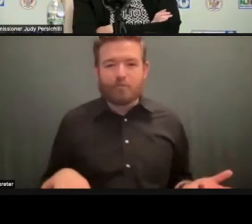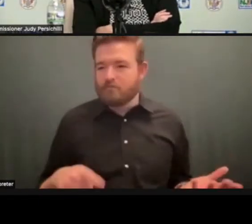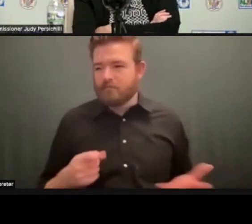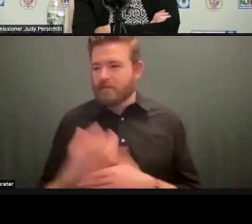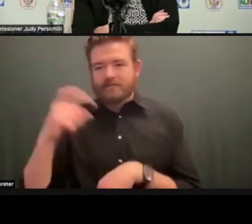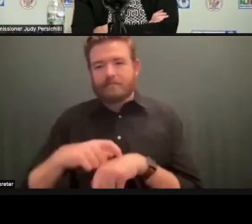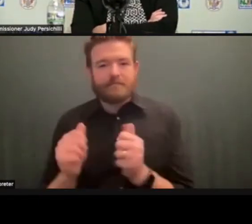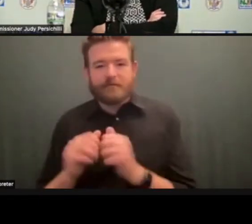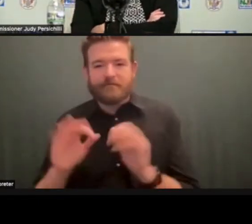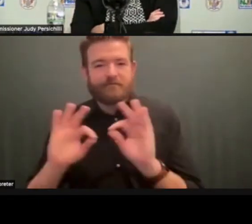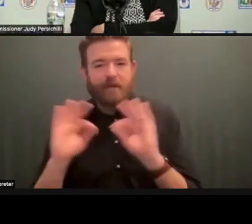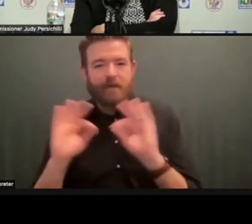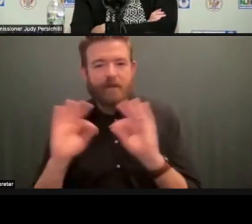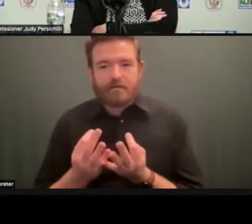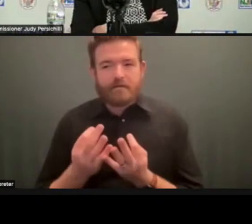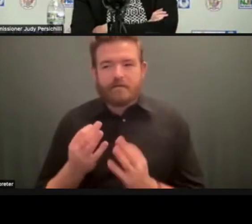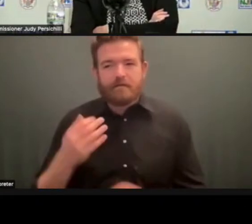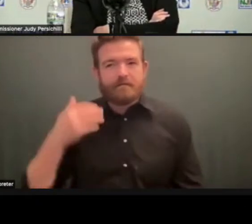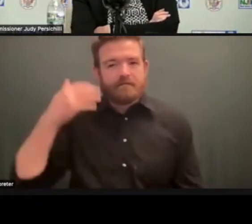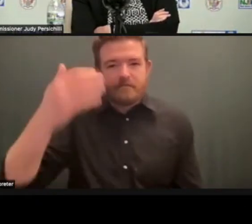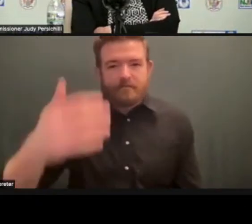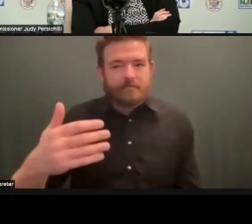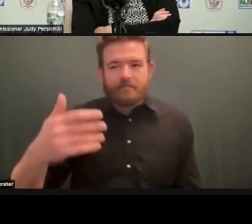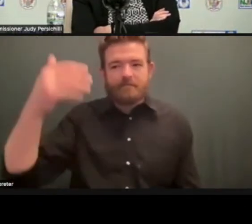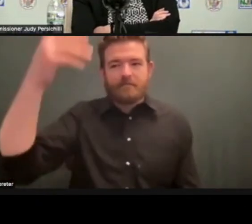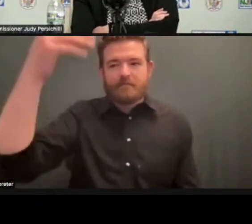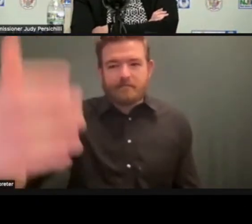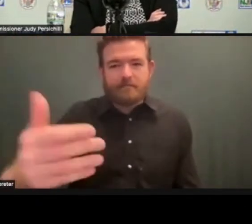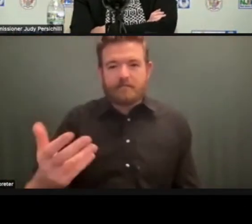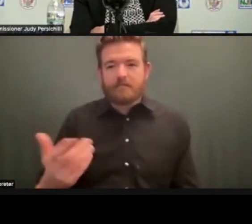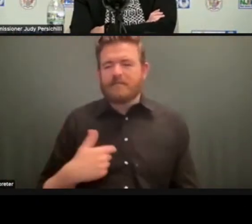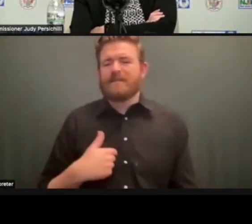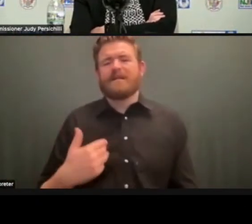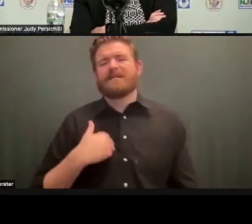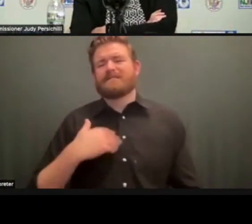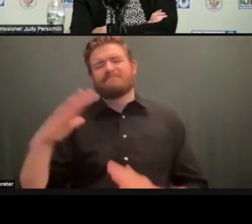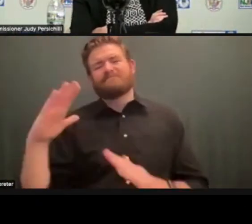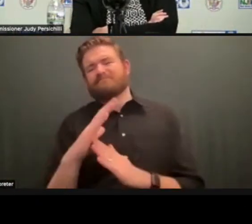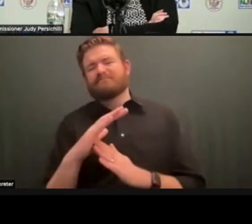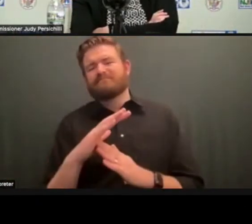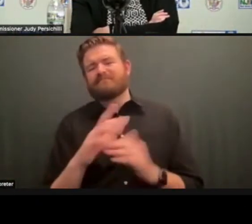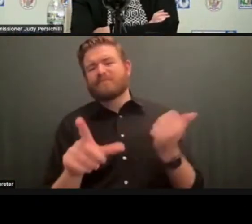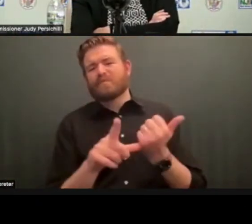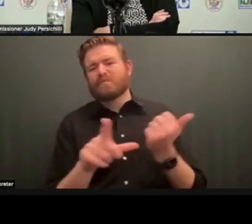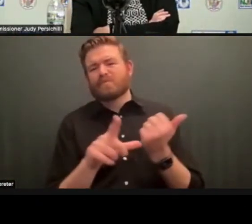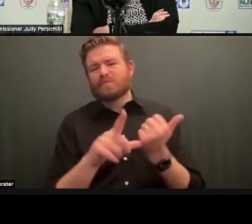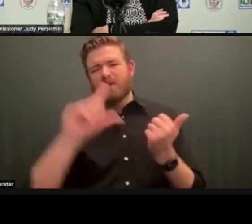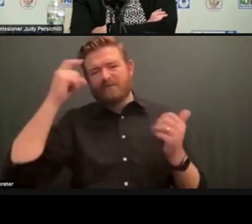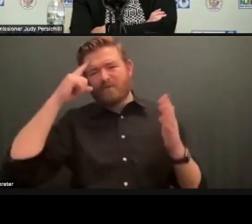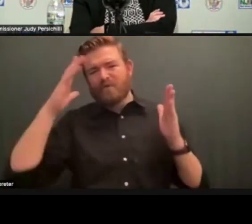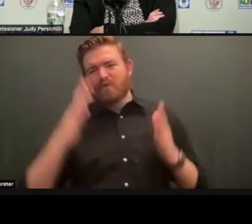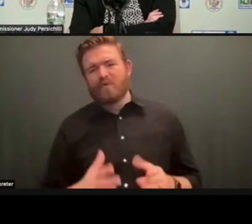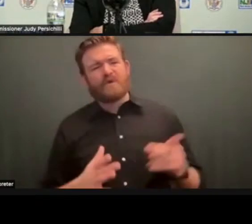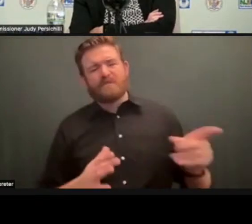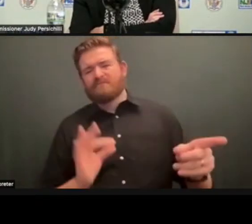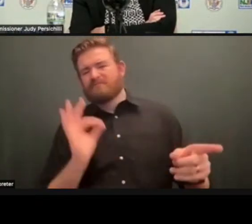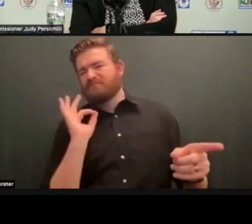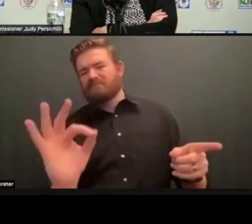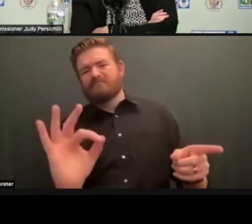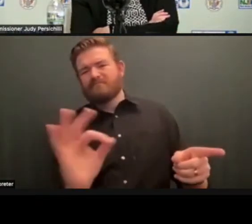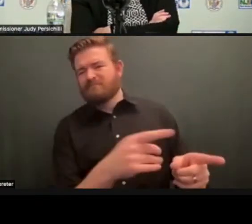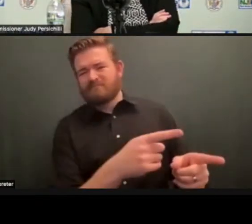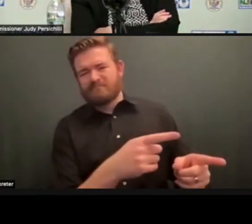governor in America as my partner, with great leadership around her and around me, including Judy, Pat, Ed, and many